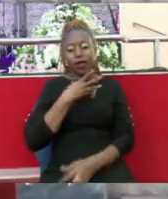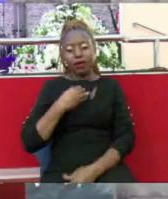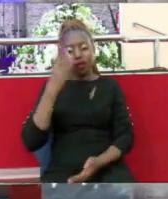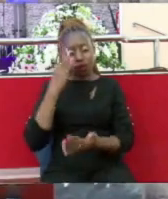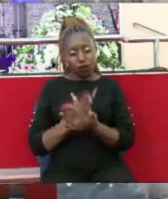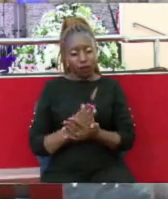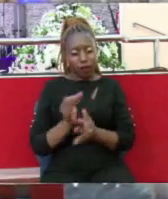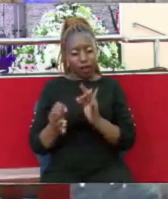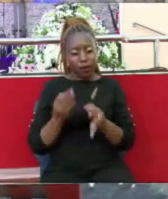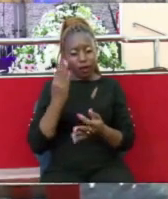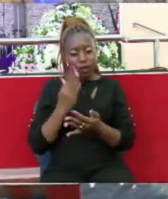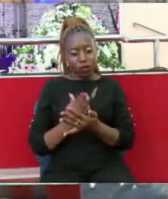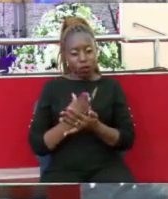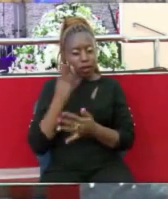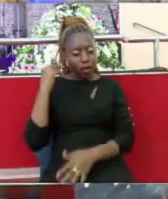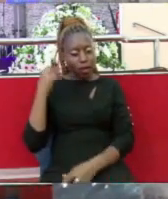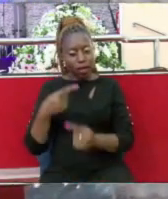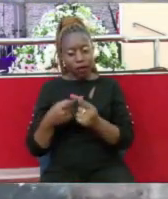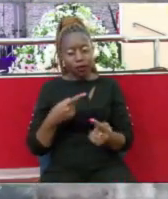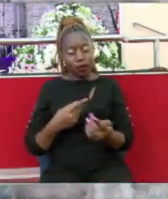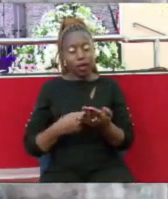found a queue on that ATM of Equity Bank.